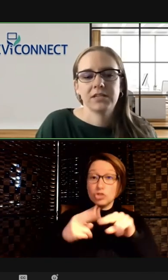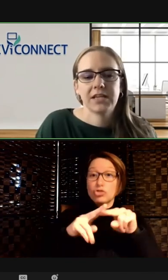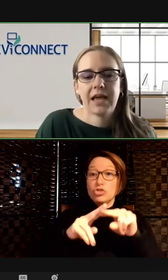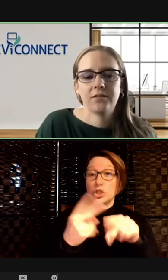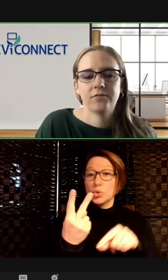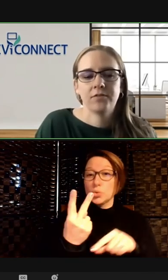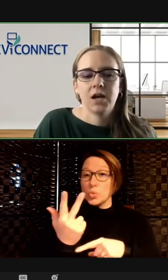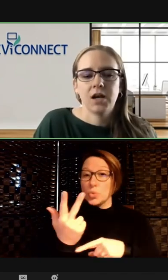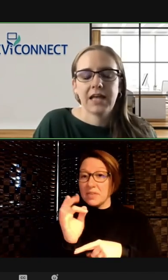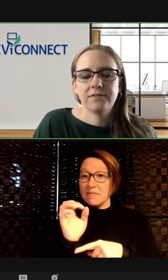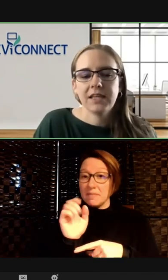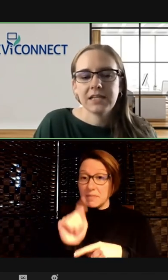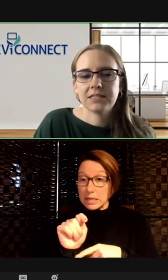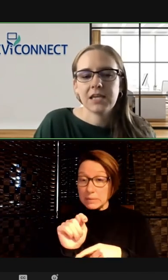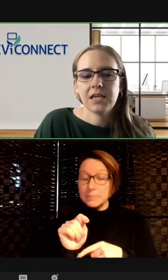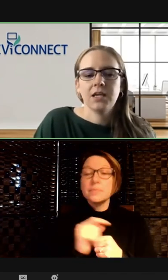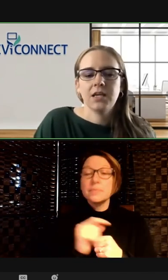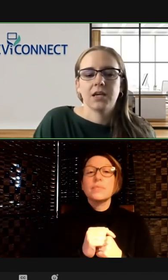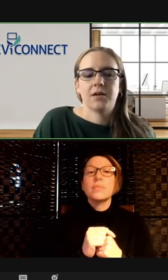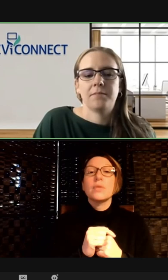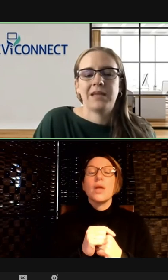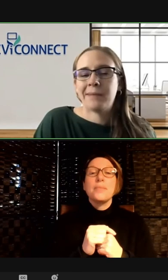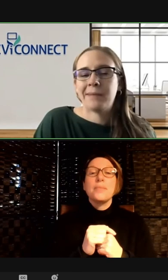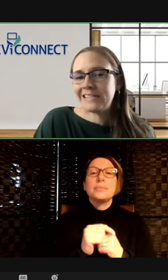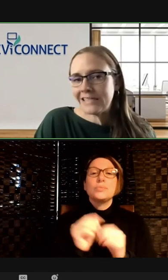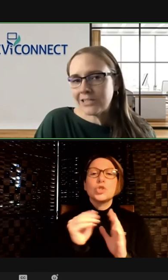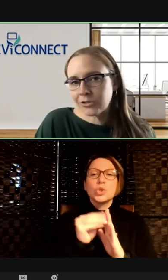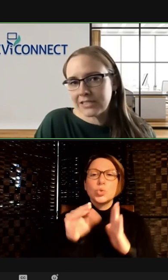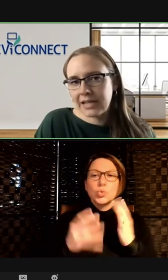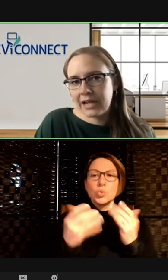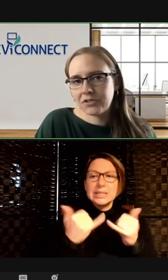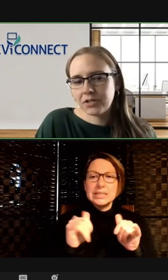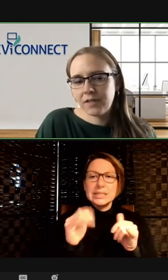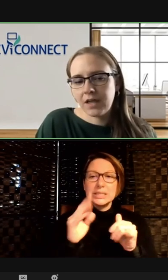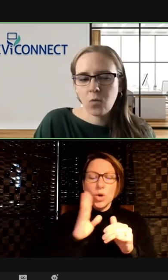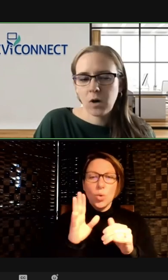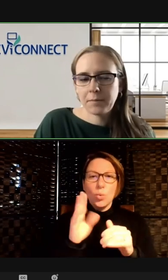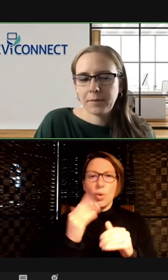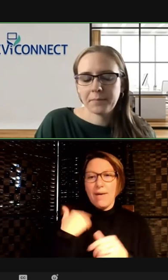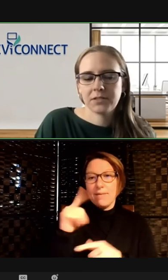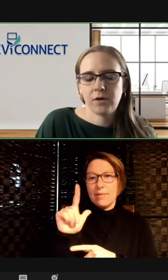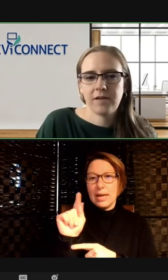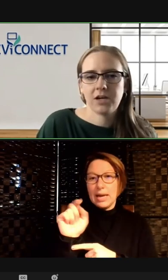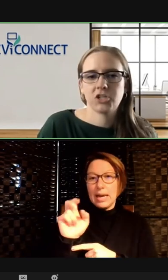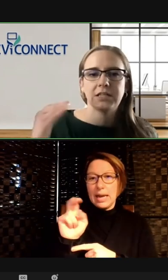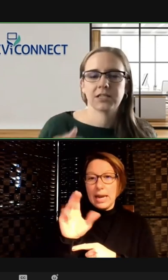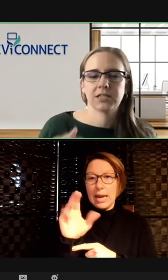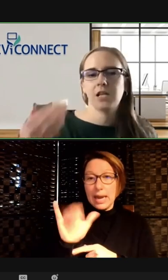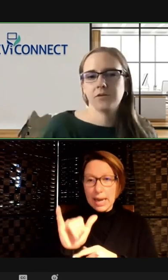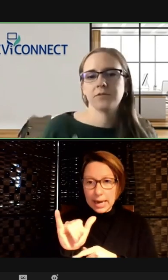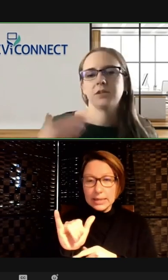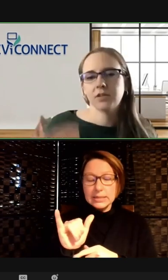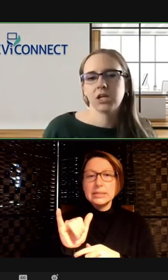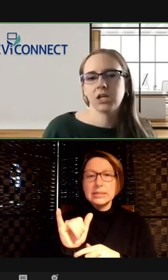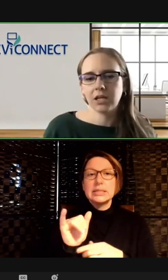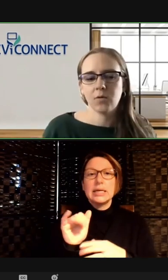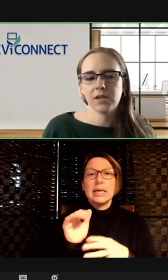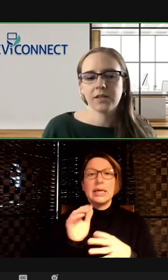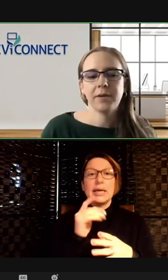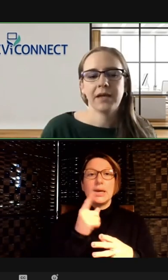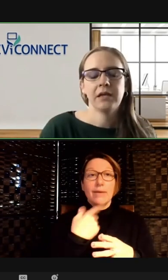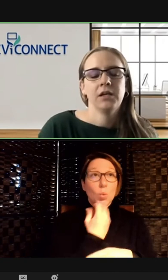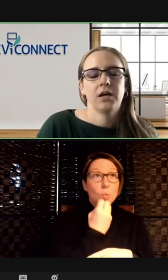is still going to have a lot of latency. And it might decrease after they have a warm up. So after they've had a chance to kind of use their vision